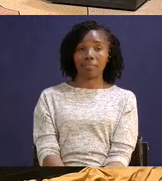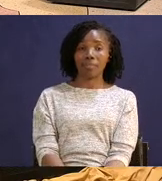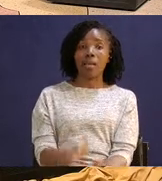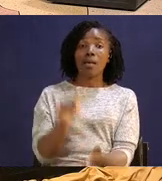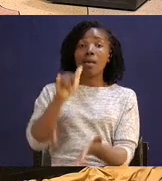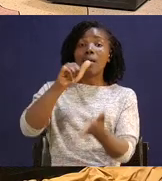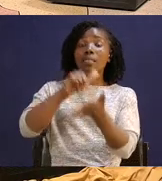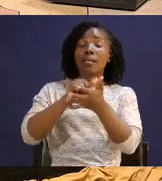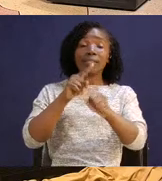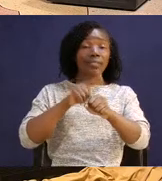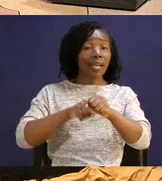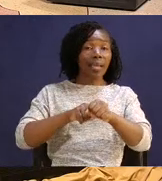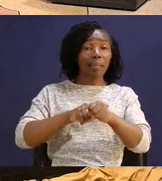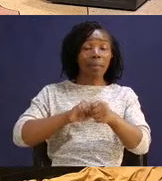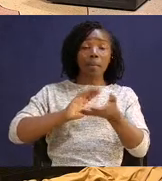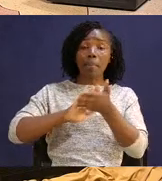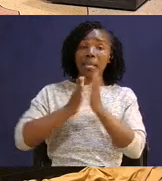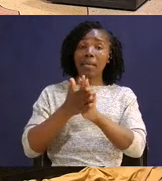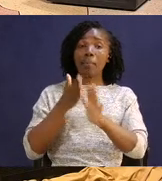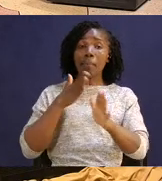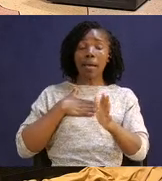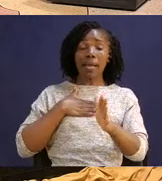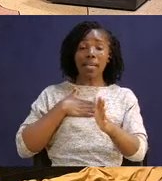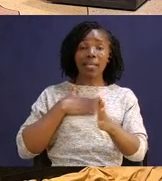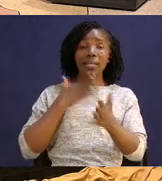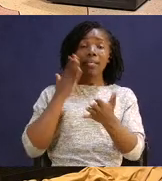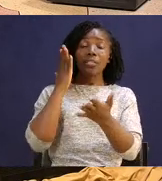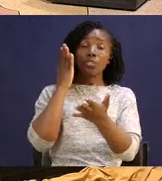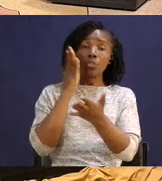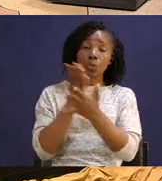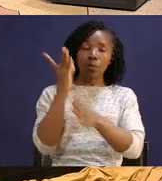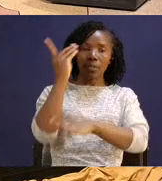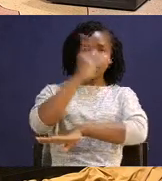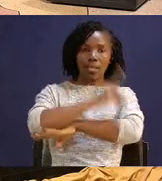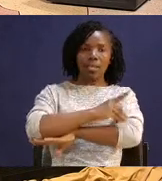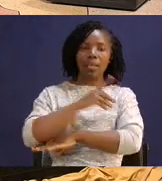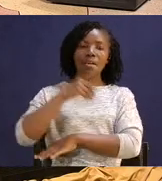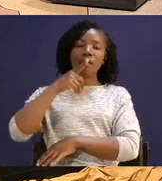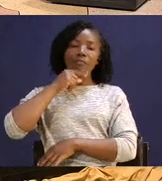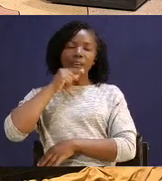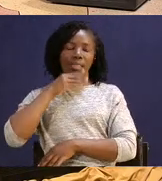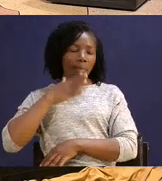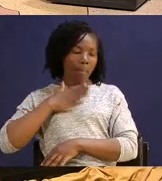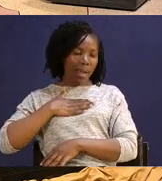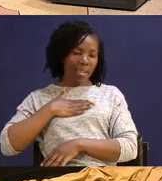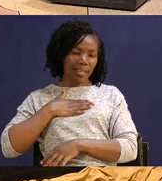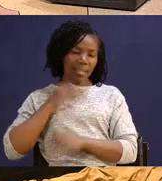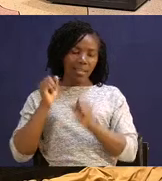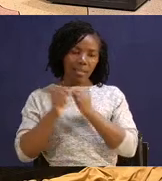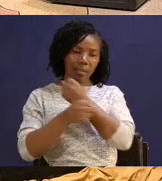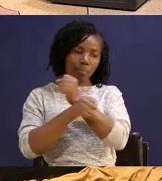That day was my reality. My father was not going to pay my dowry.